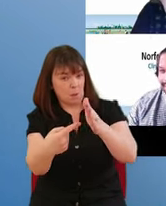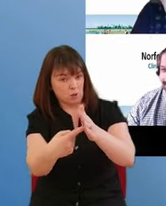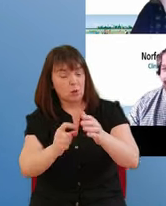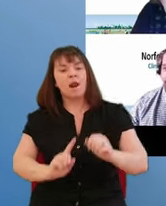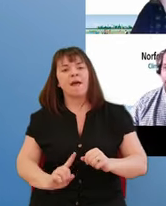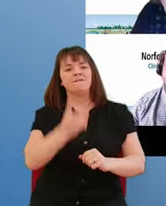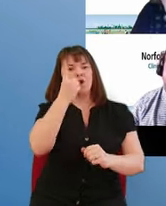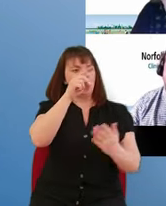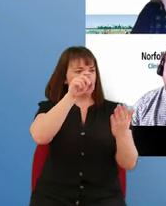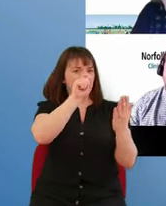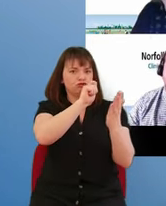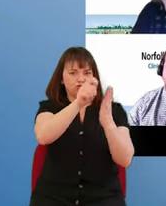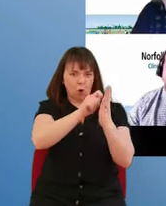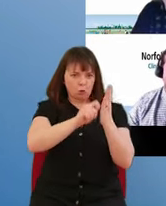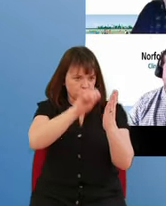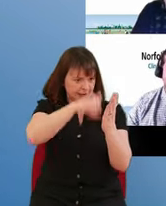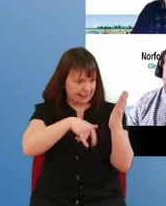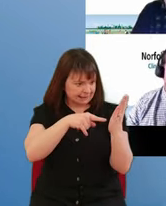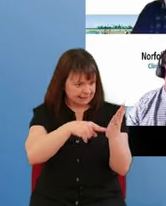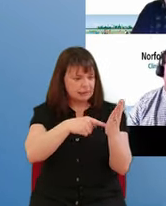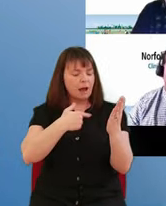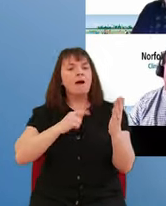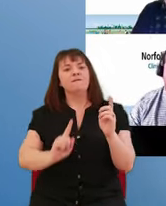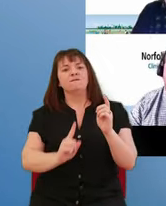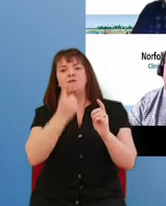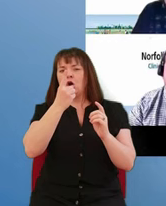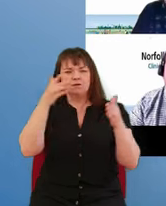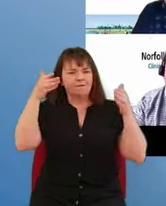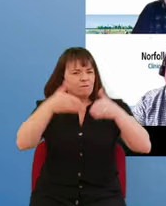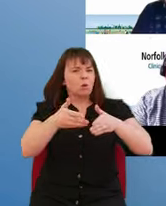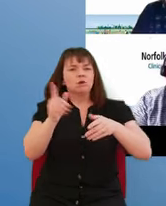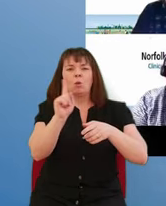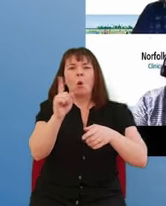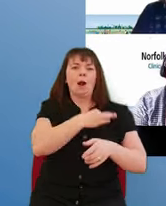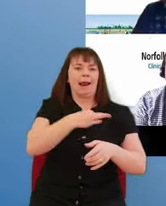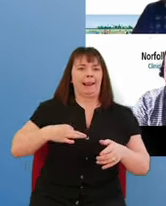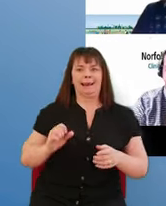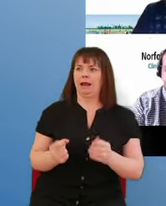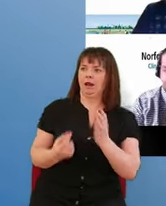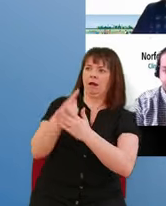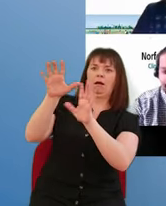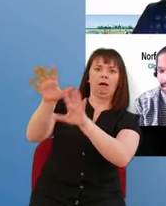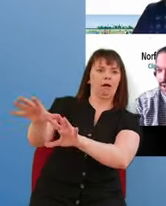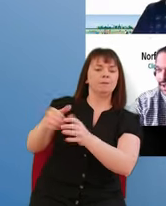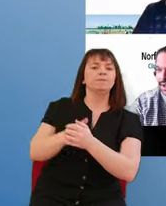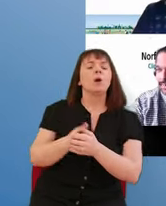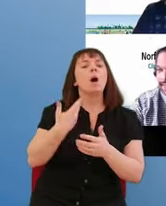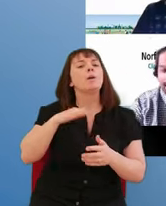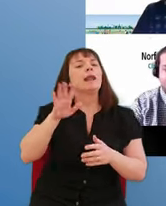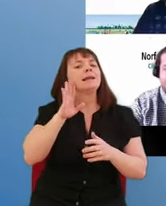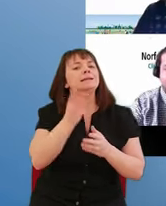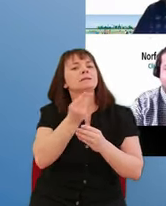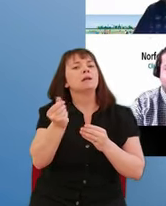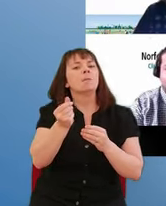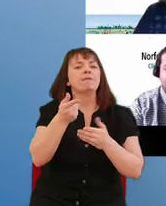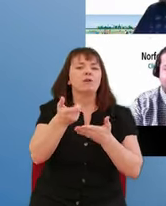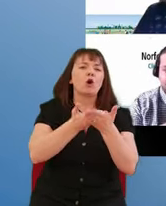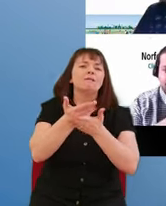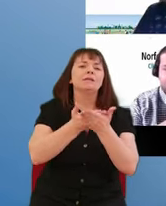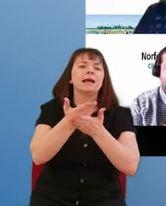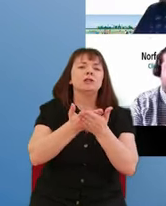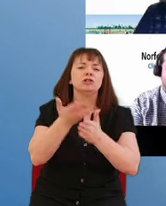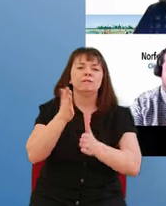was this has a scope to cover quite a lot. So exactly what you said, if a patient turns up, has their SMI check, and then we can actually refer